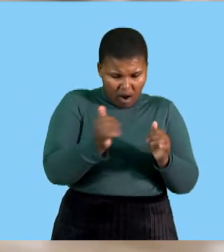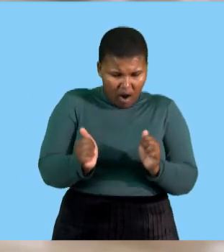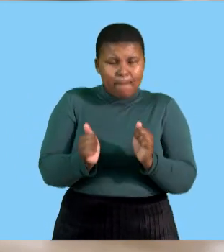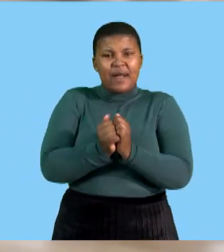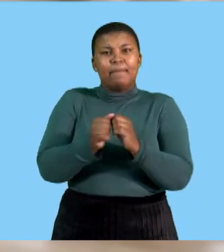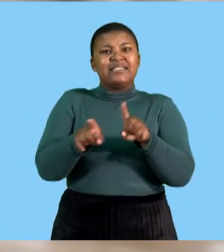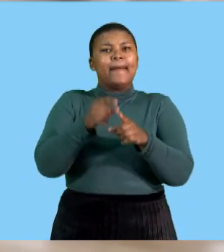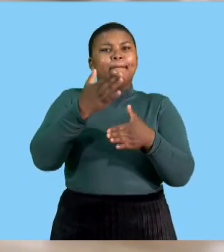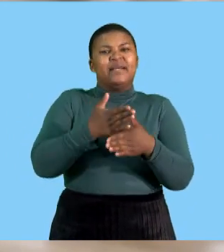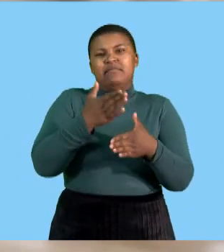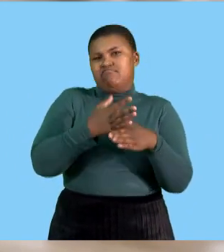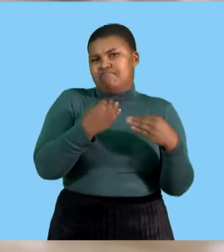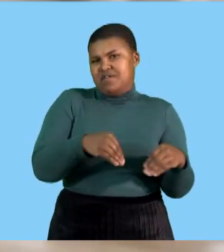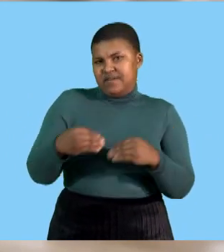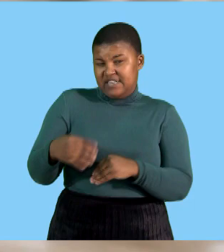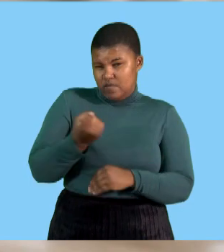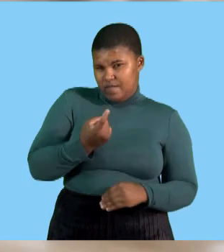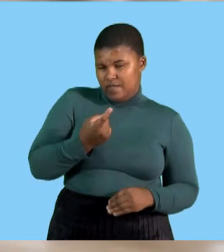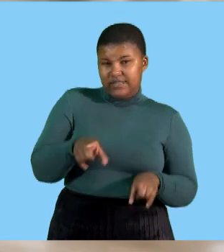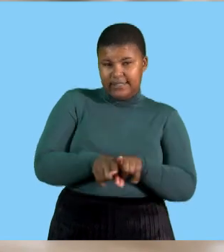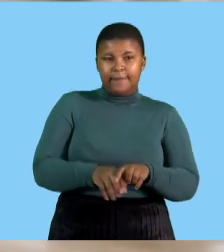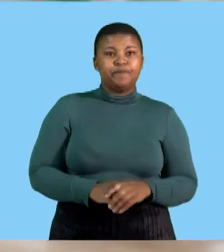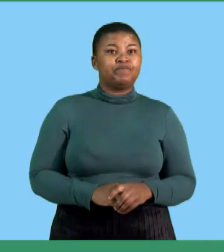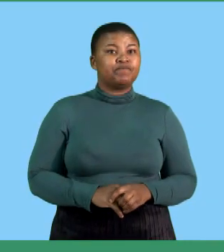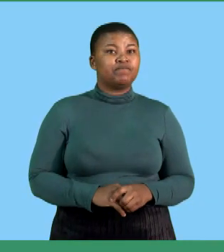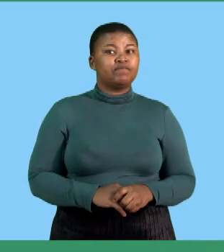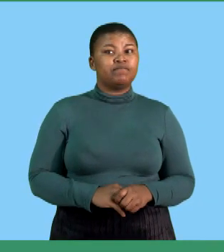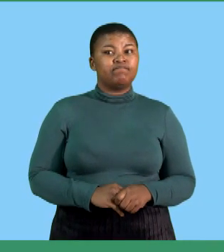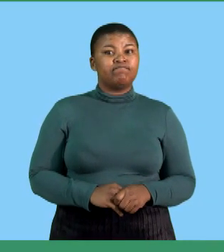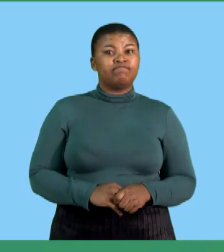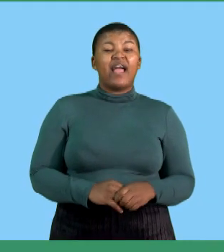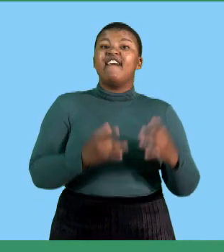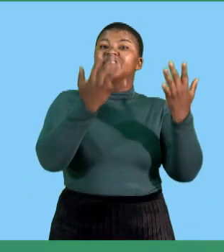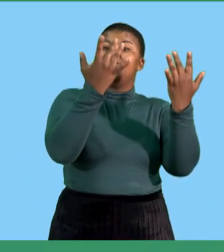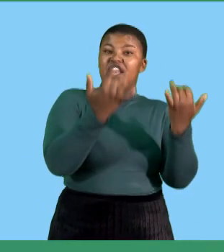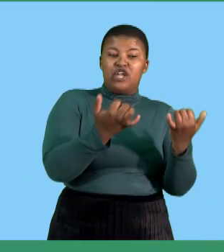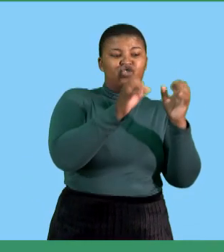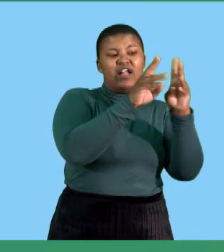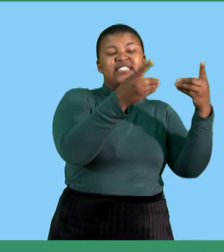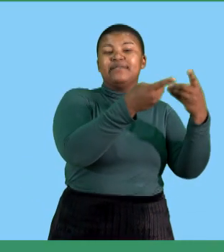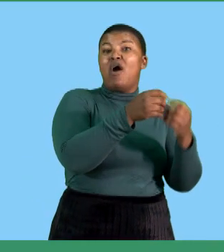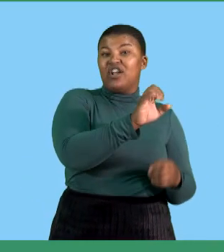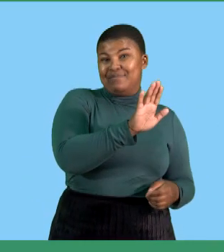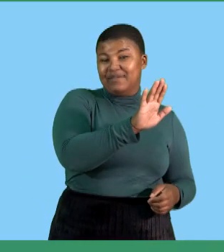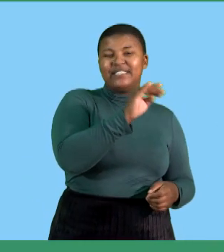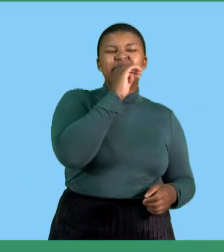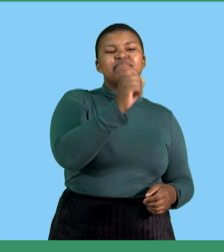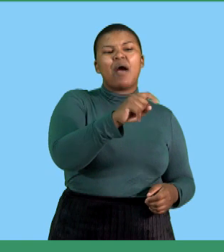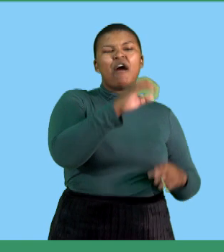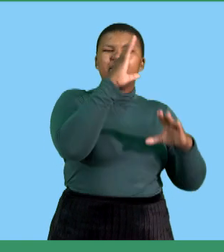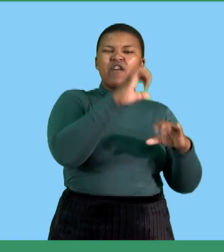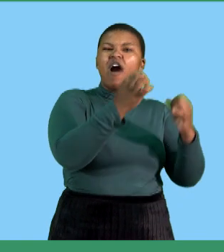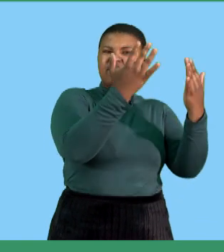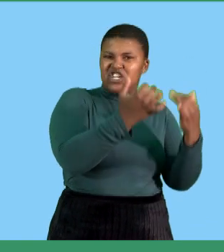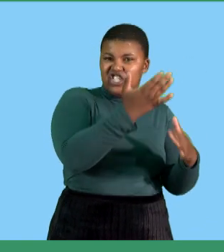relative business function. For example, you will have a financial department, and their job is to do the